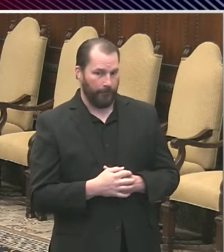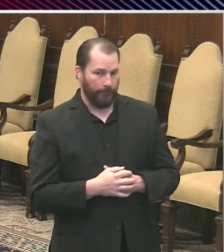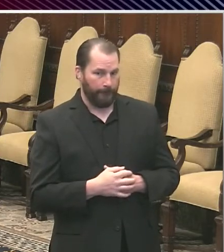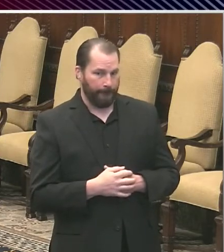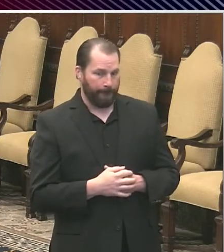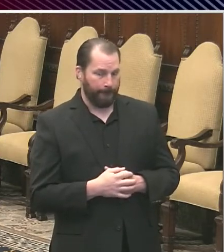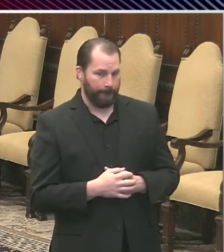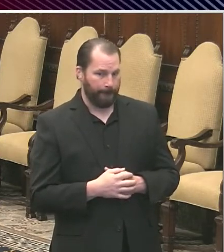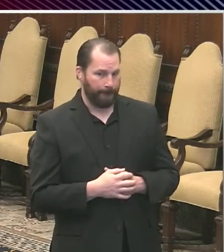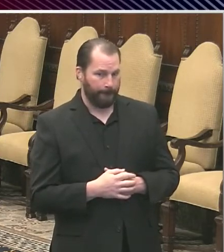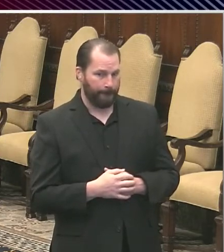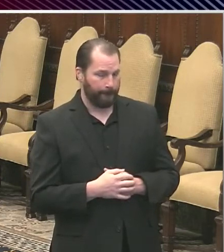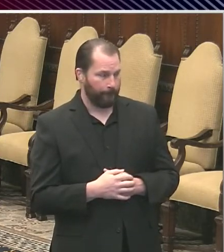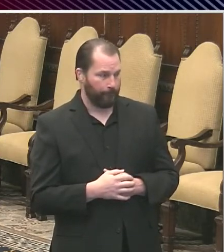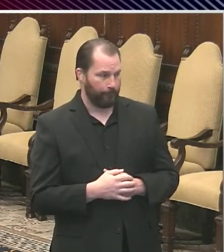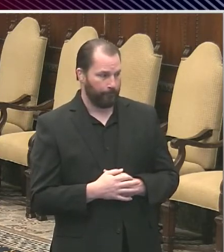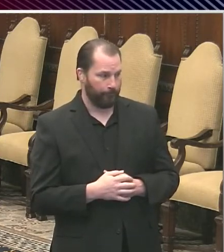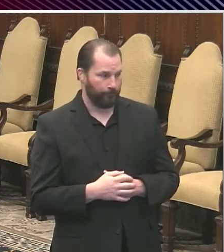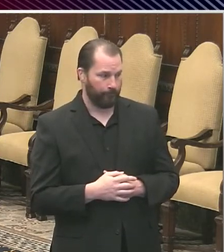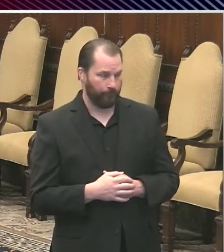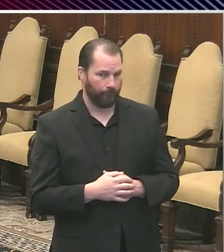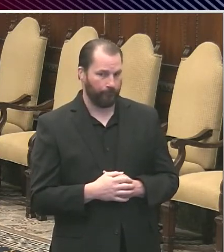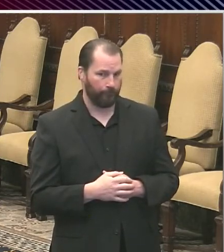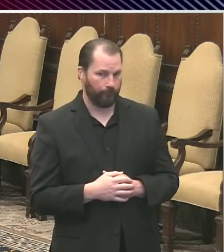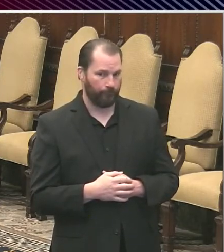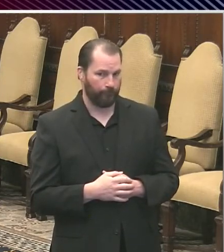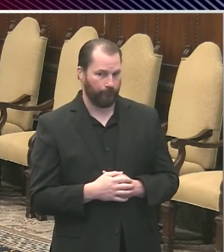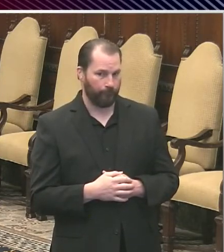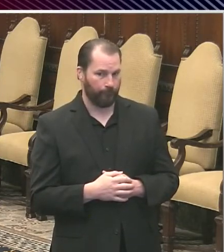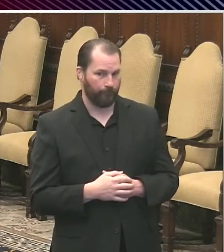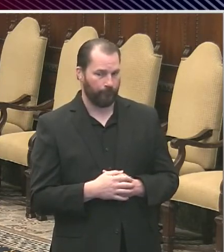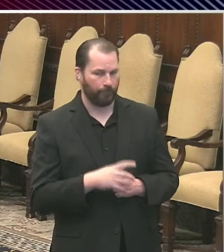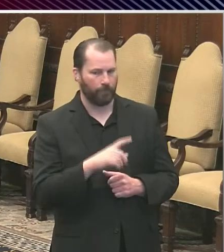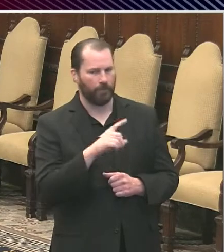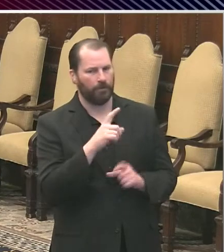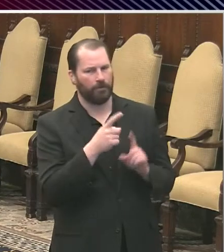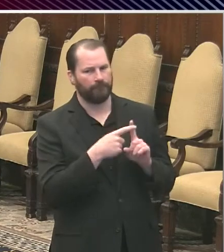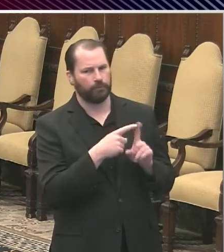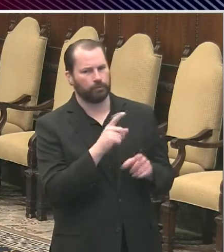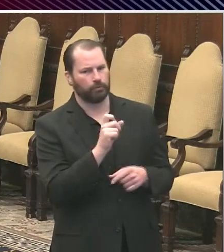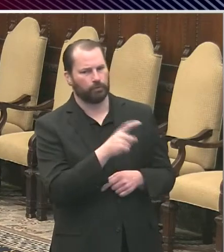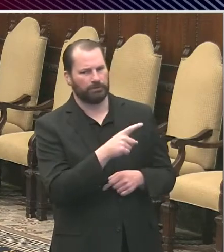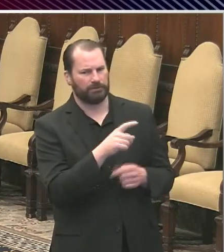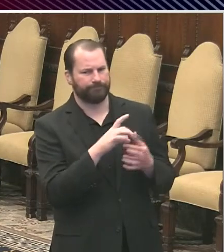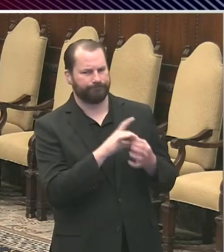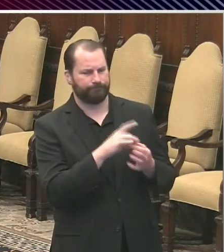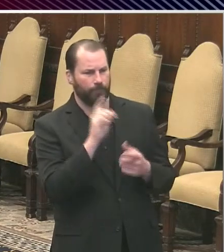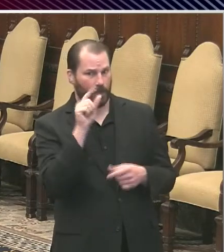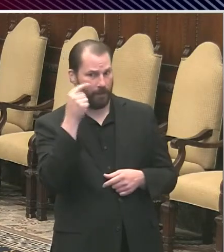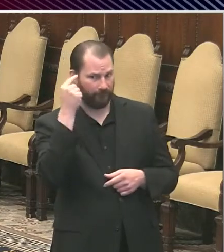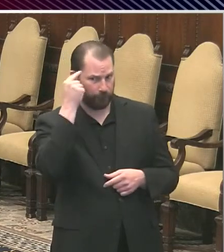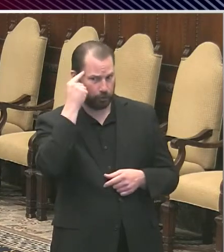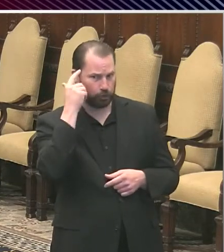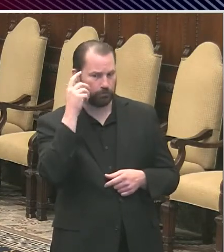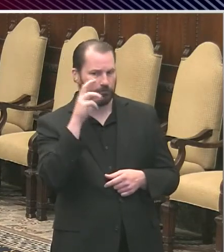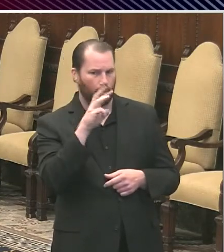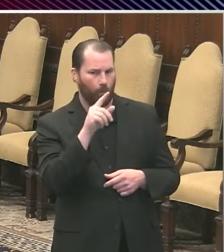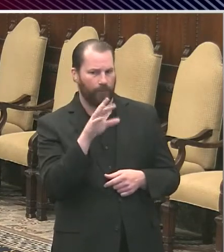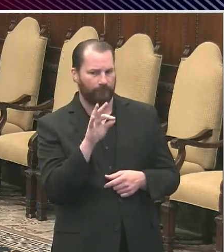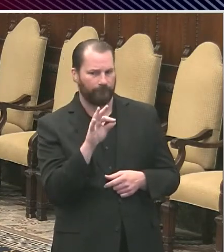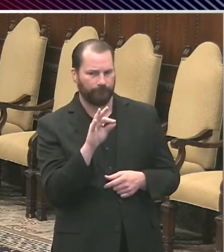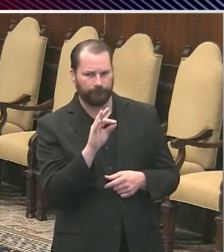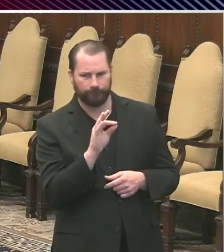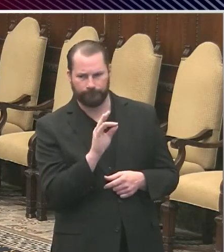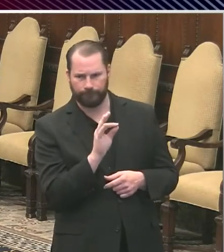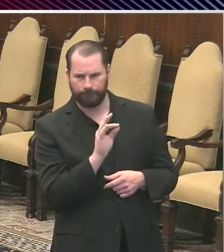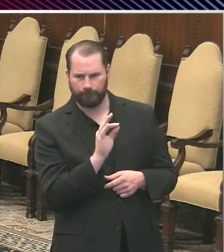about the Governor Wolf's announcement regarding construction sites reopening. He also mentioned that